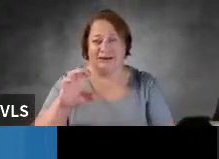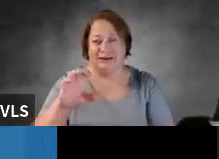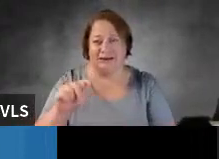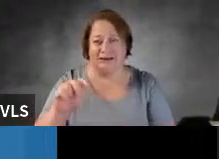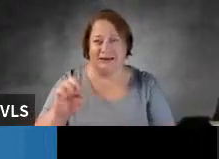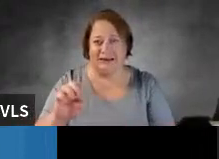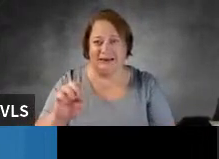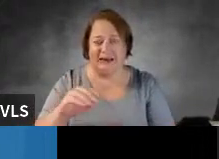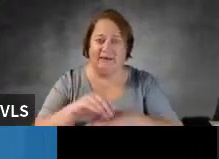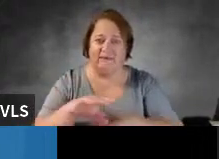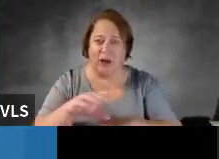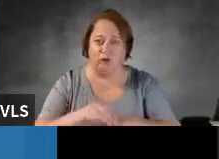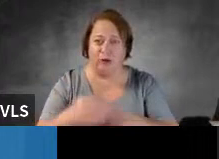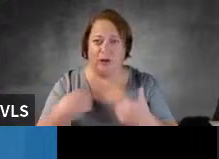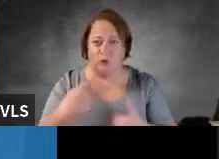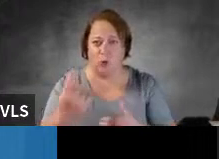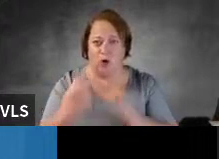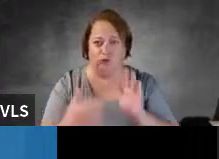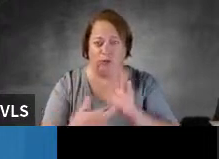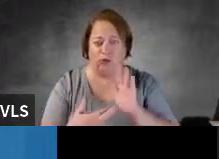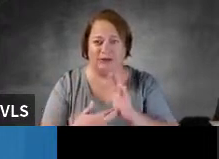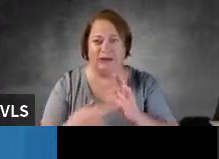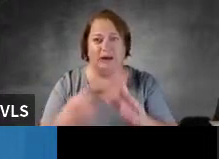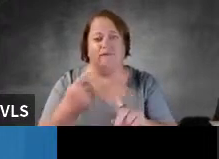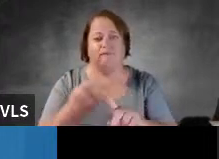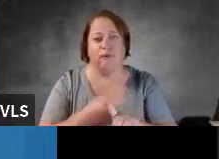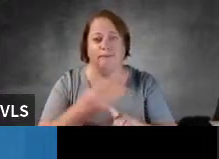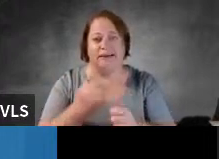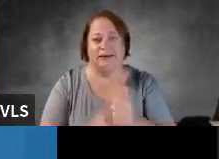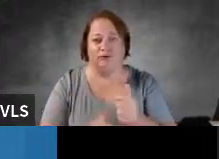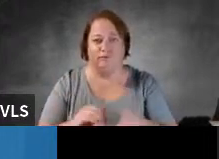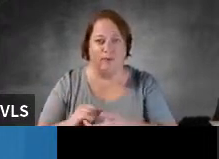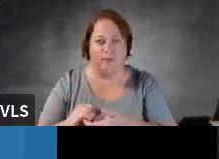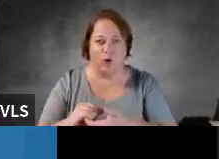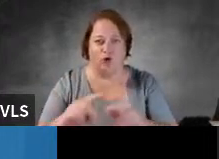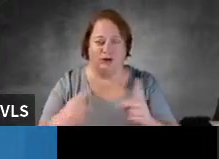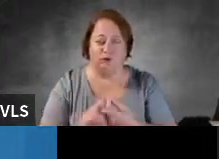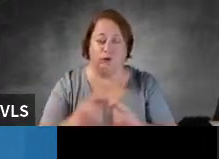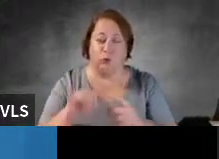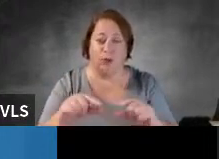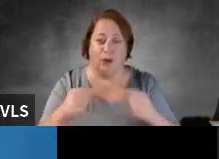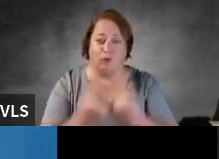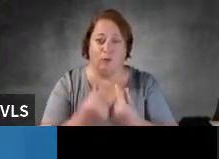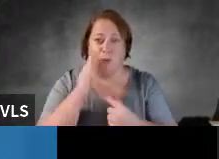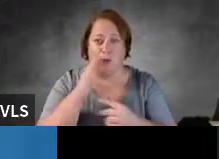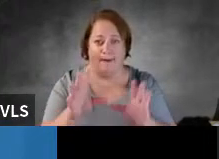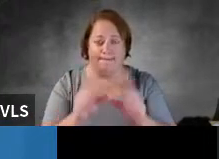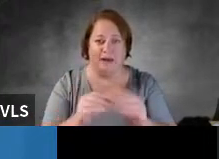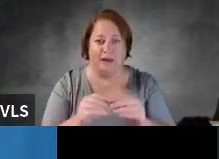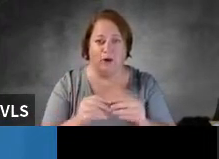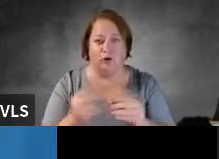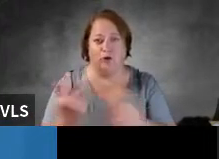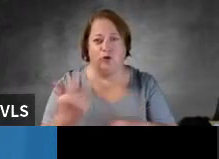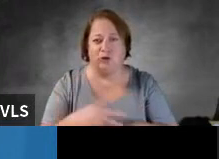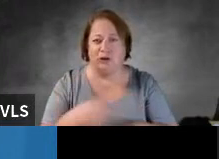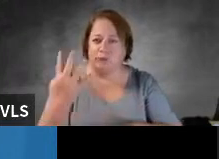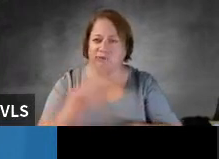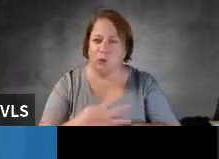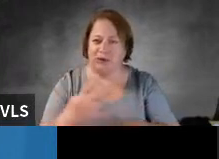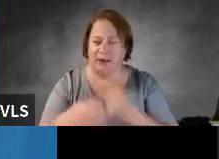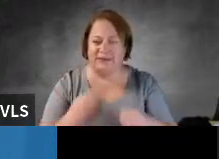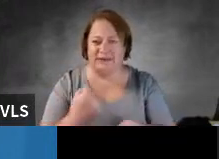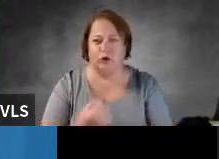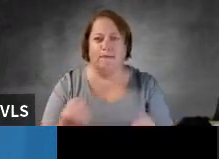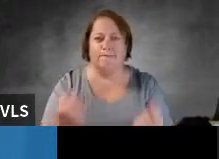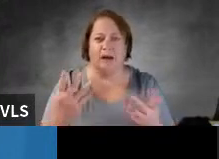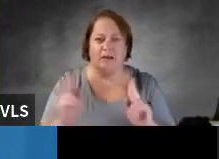got one representative from each of our partner districts. So this is a group that's going to meet 3 to 4 times per year. Many of the